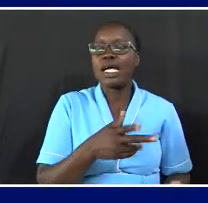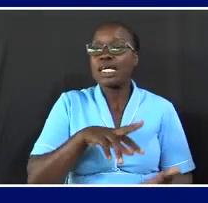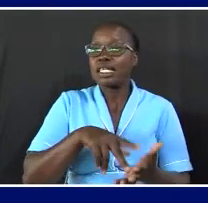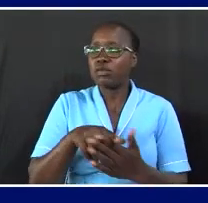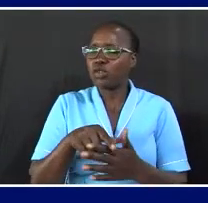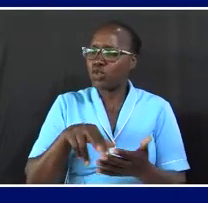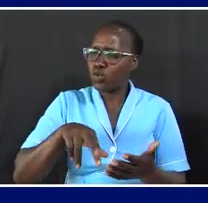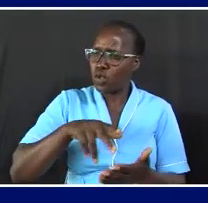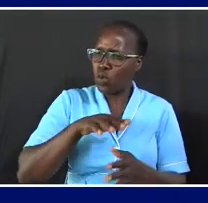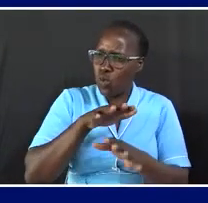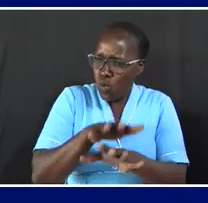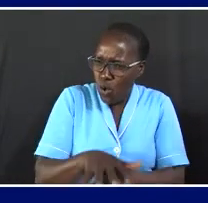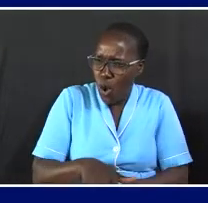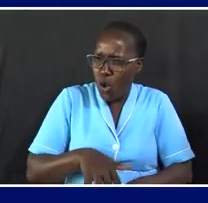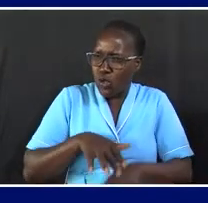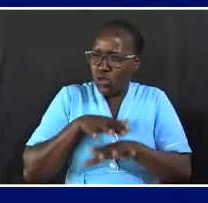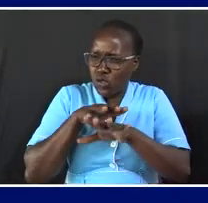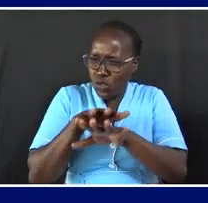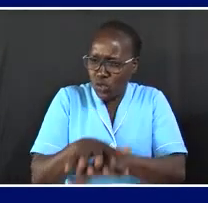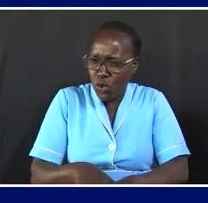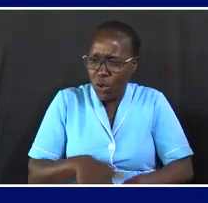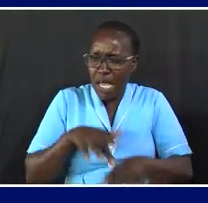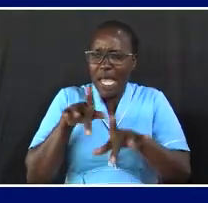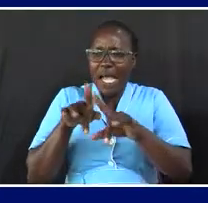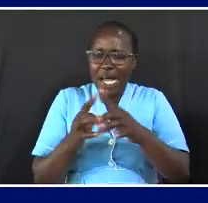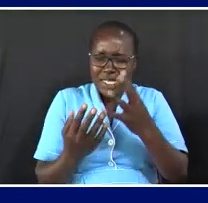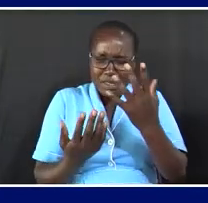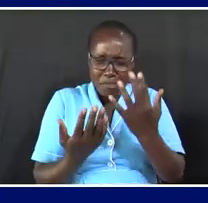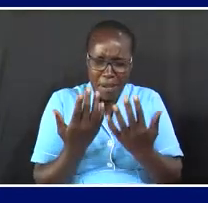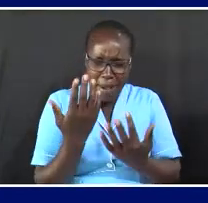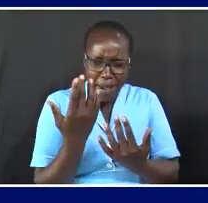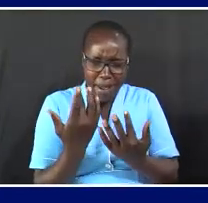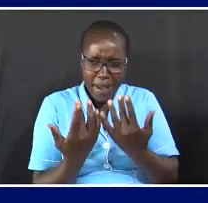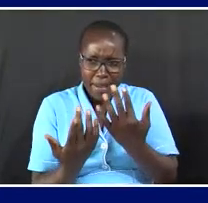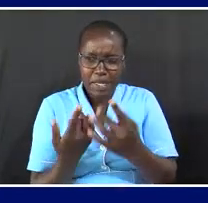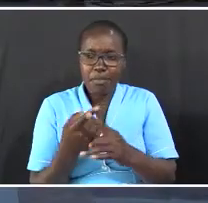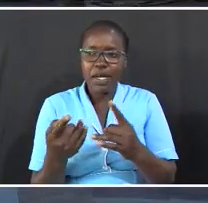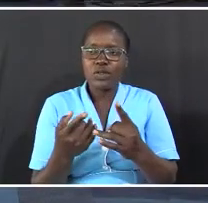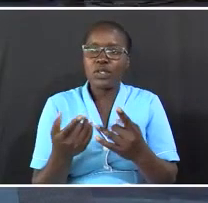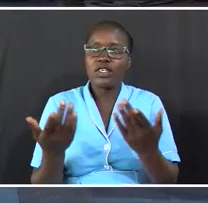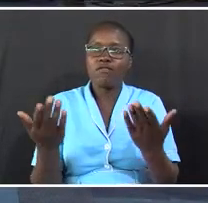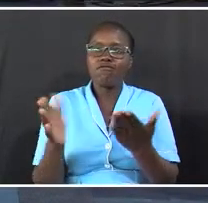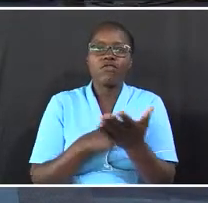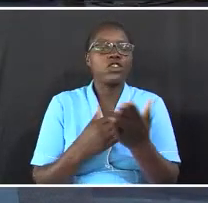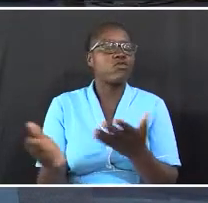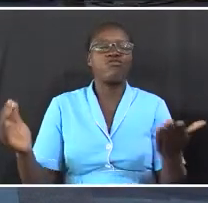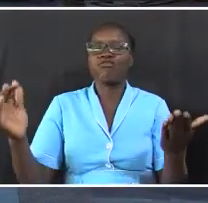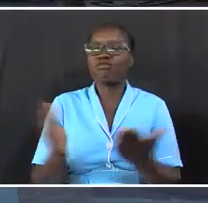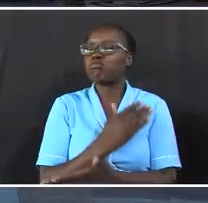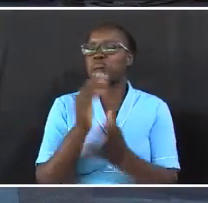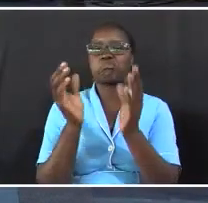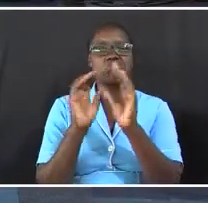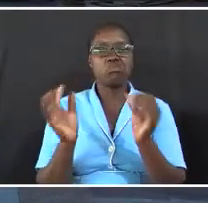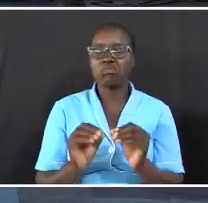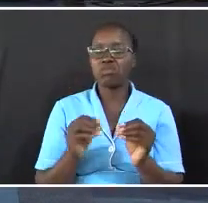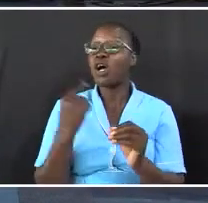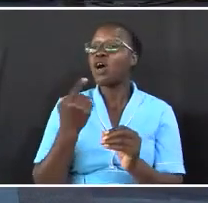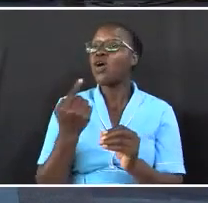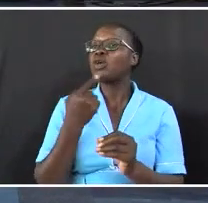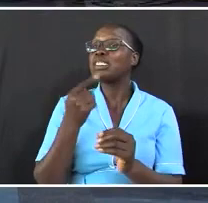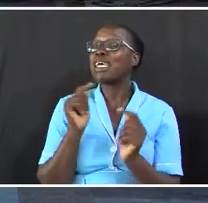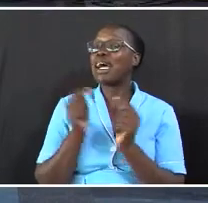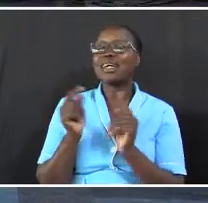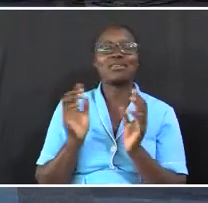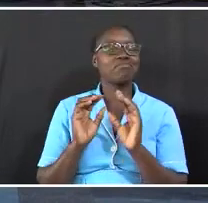walk slowly as the fire is consuming, is burning you, but it shall not consume you. The Lord is saying that you will not be